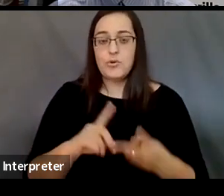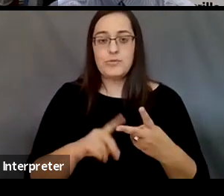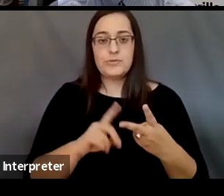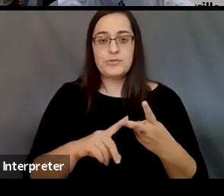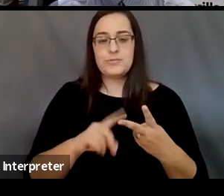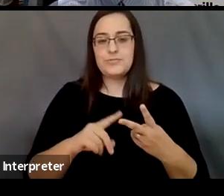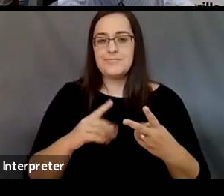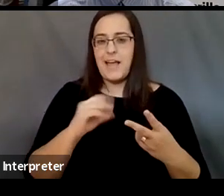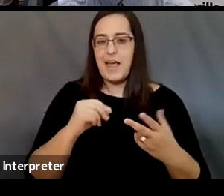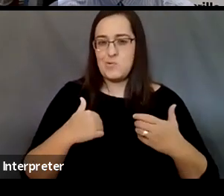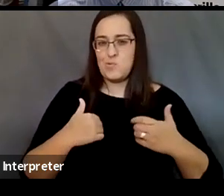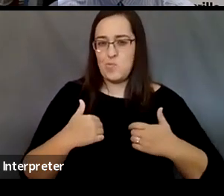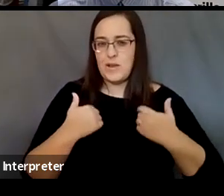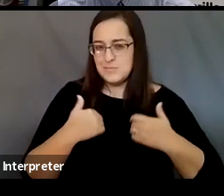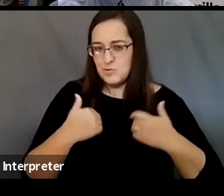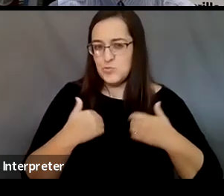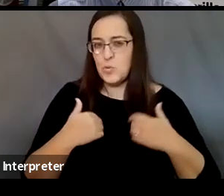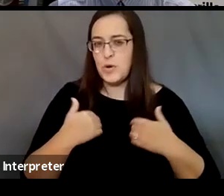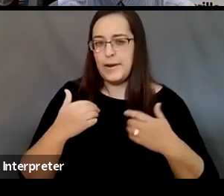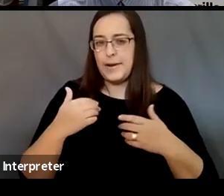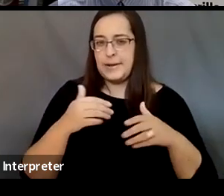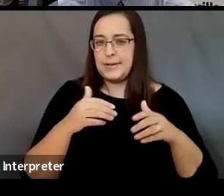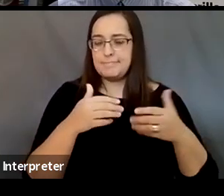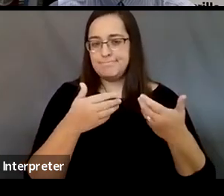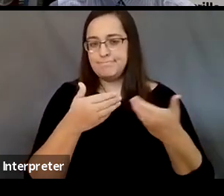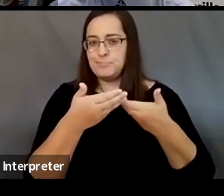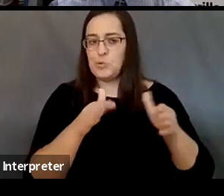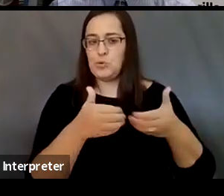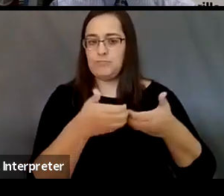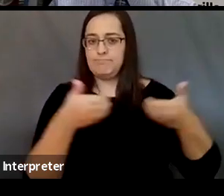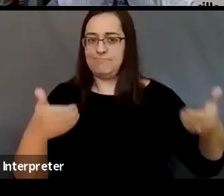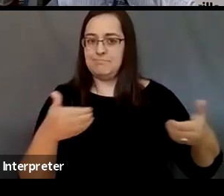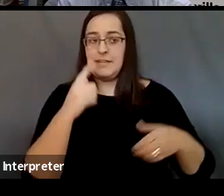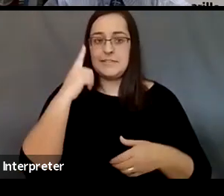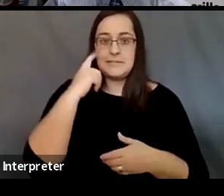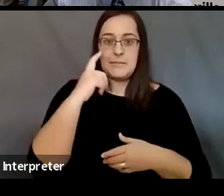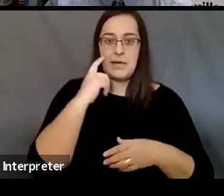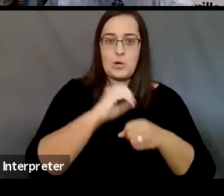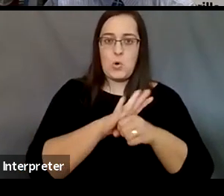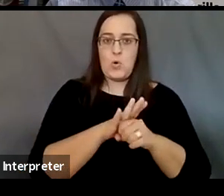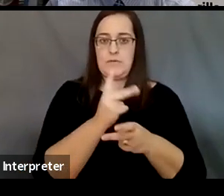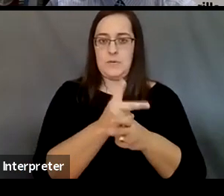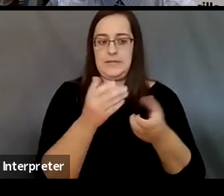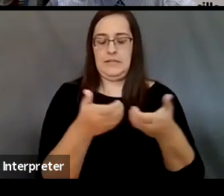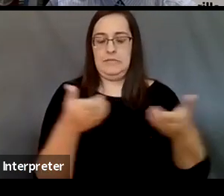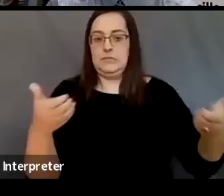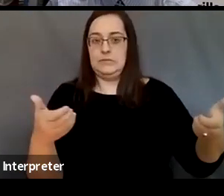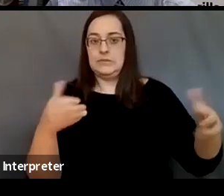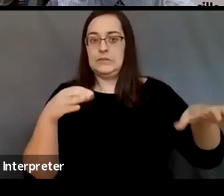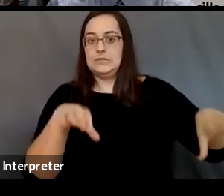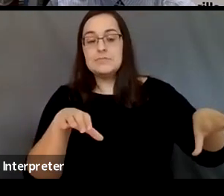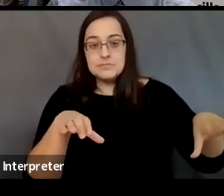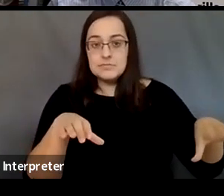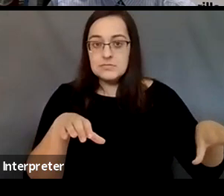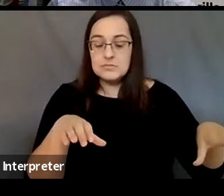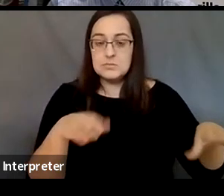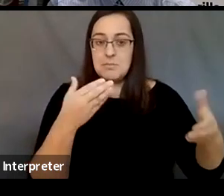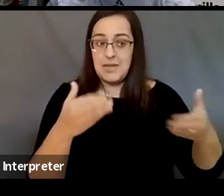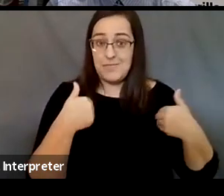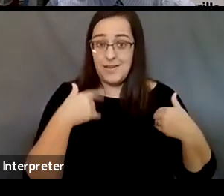separated area, if you will, to keep those patients isolated from those that are not suspected to potentially have